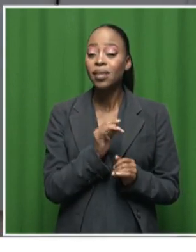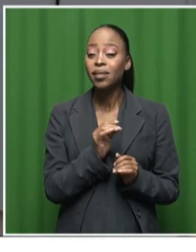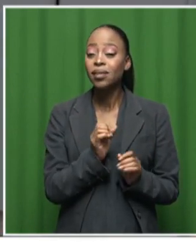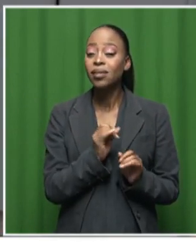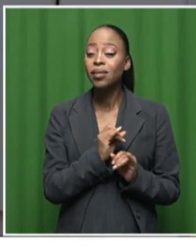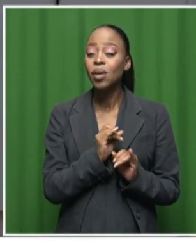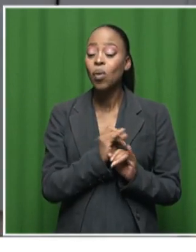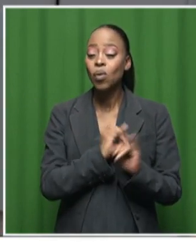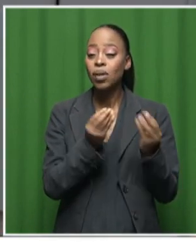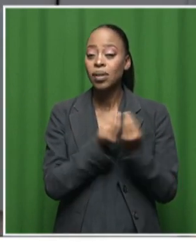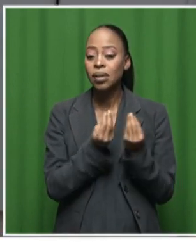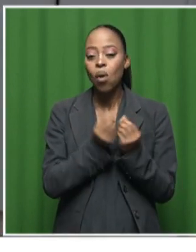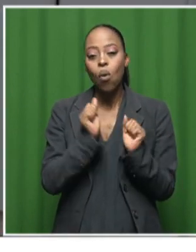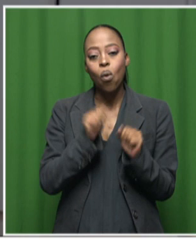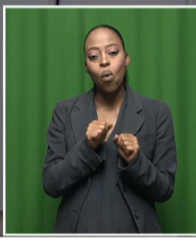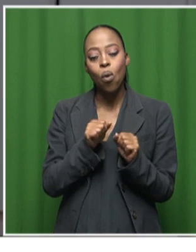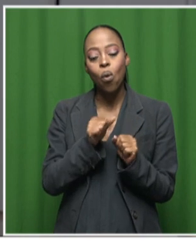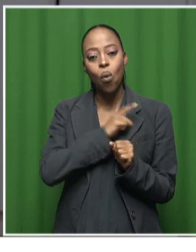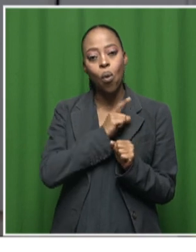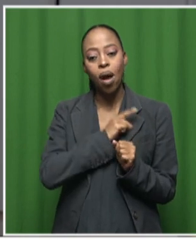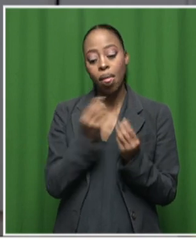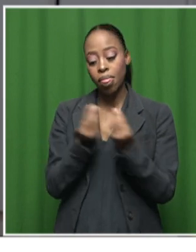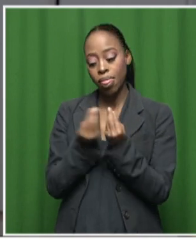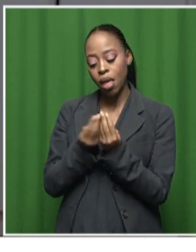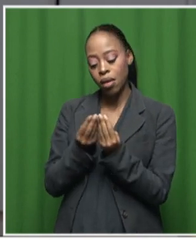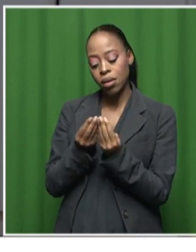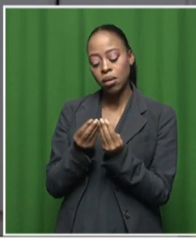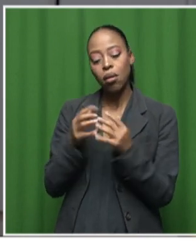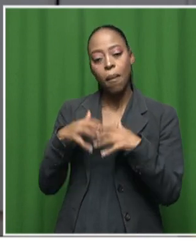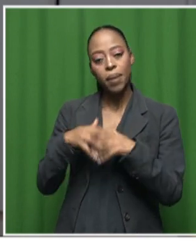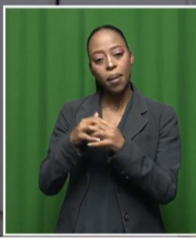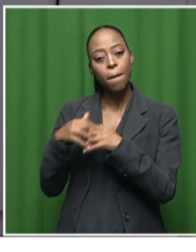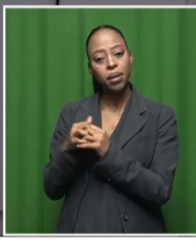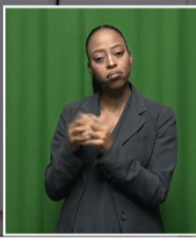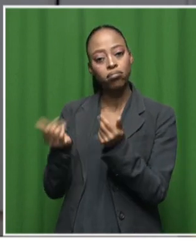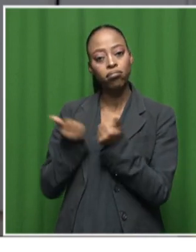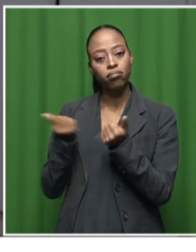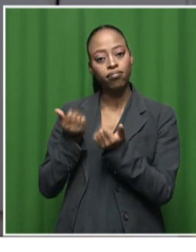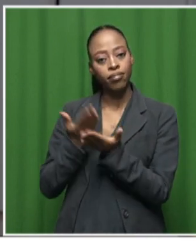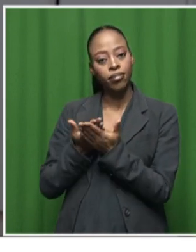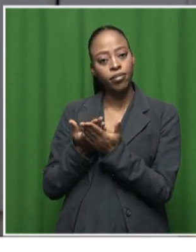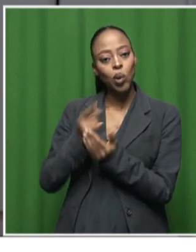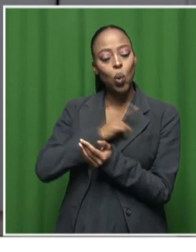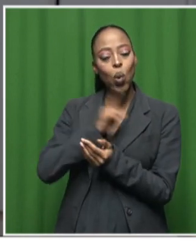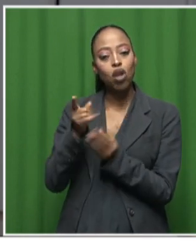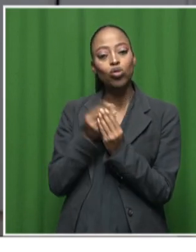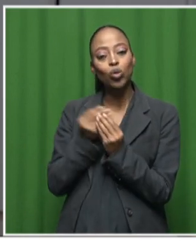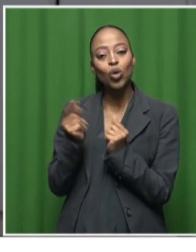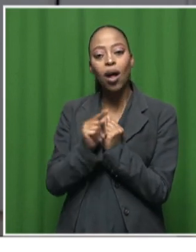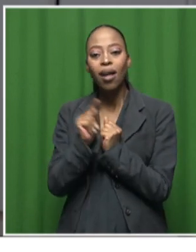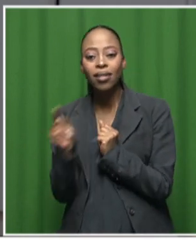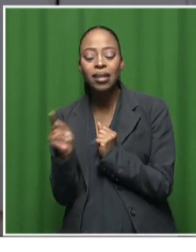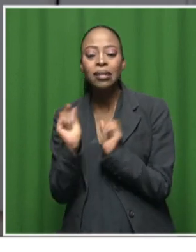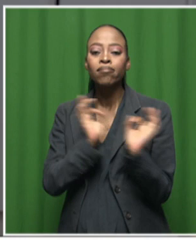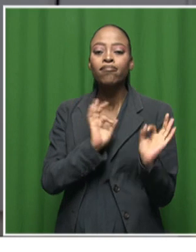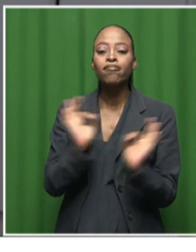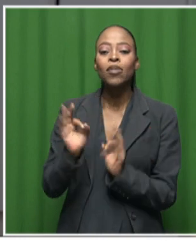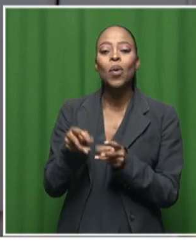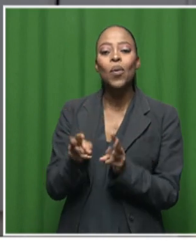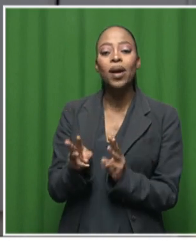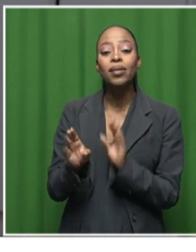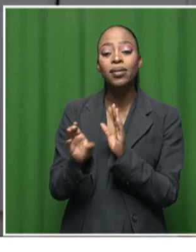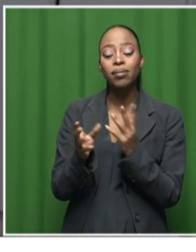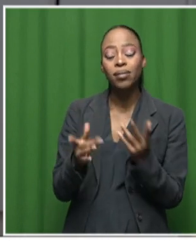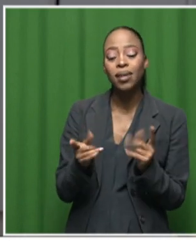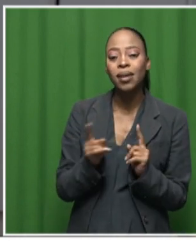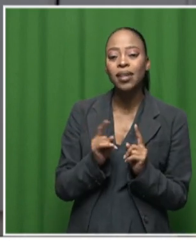things that can be done to begin to address this in a much more significant way. It